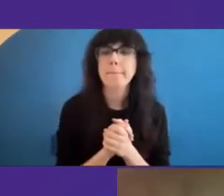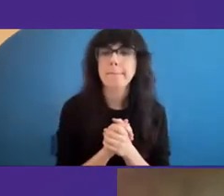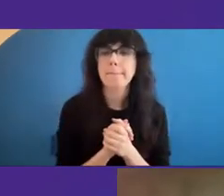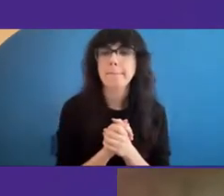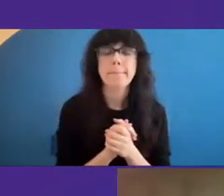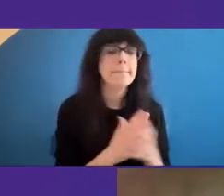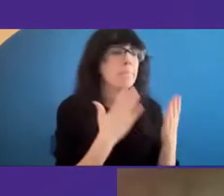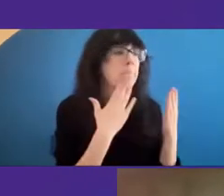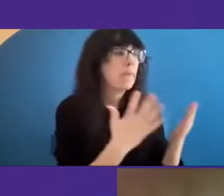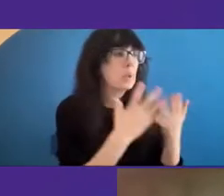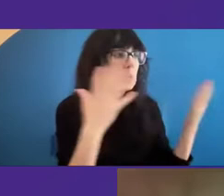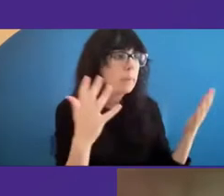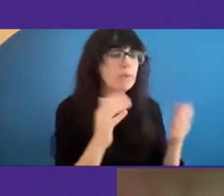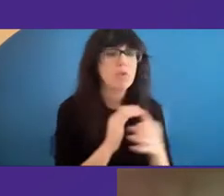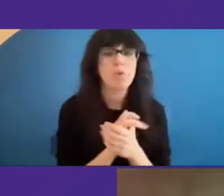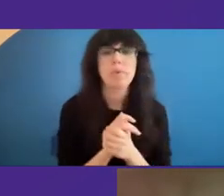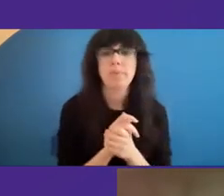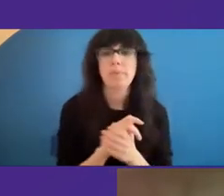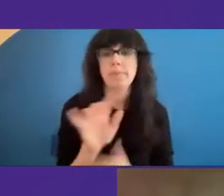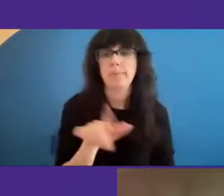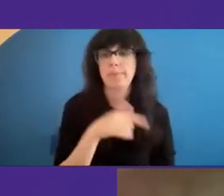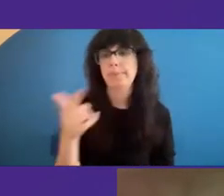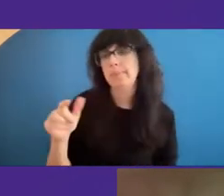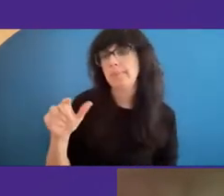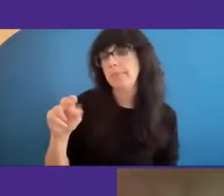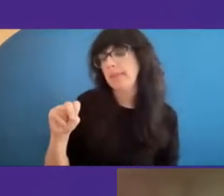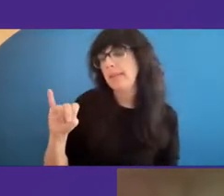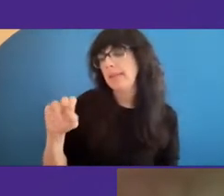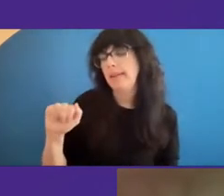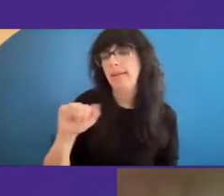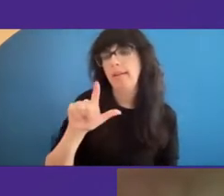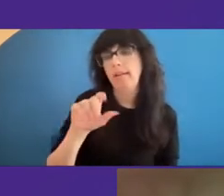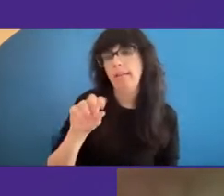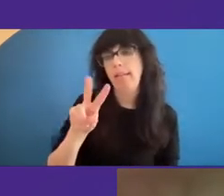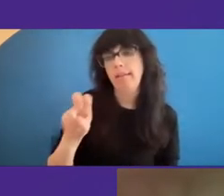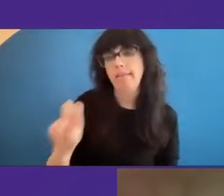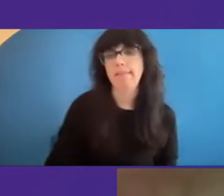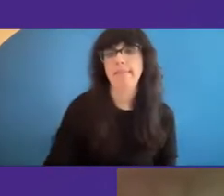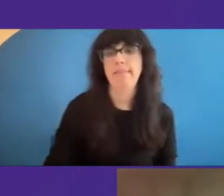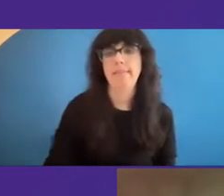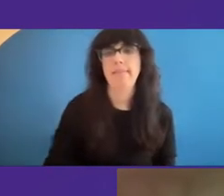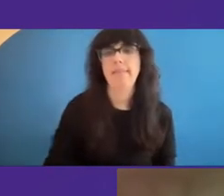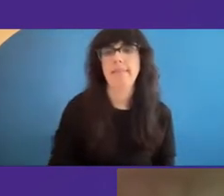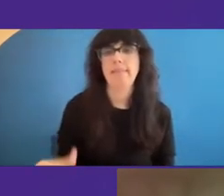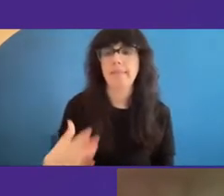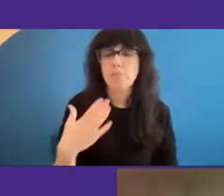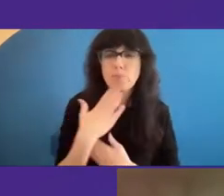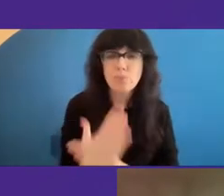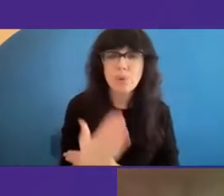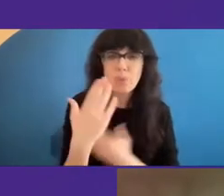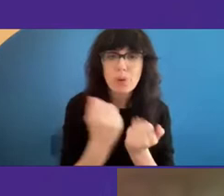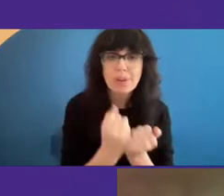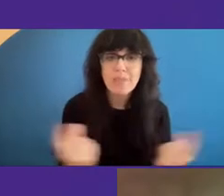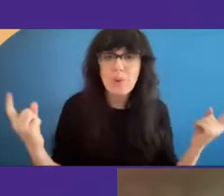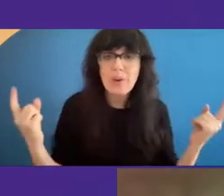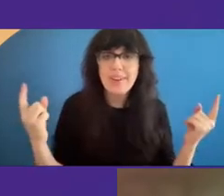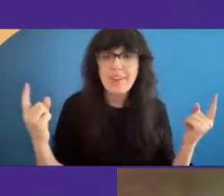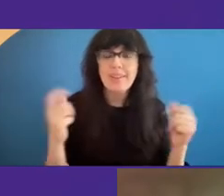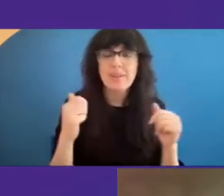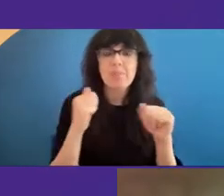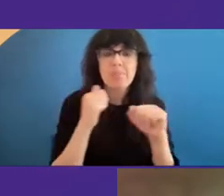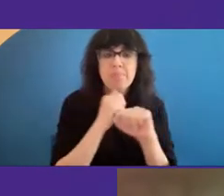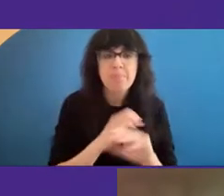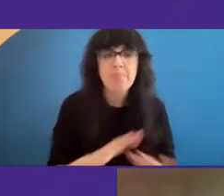Thanks so much, Andre. And Nia Love. Good morning, everyone. Blessed to